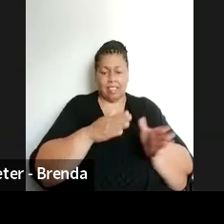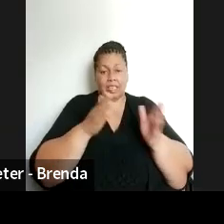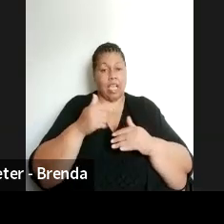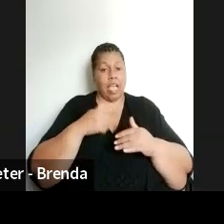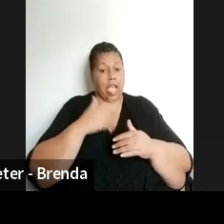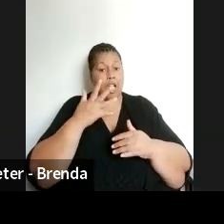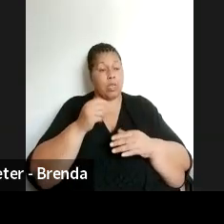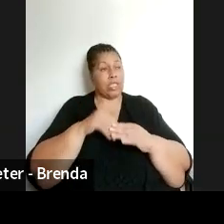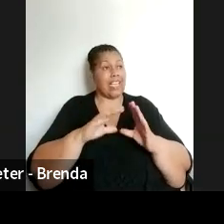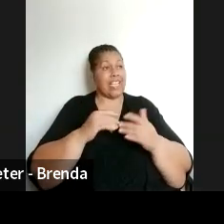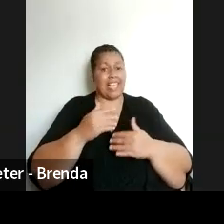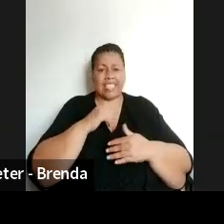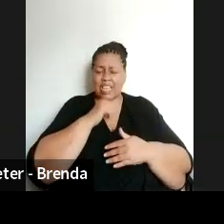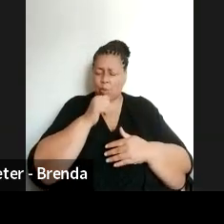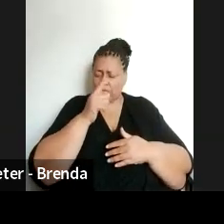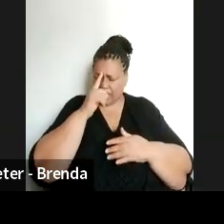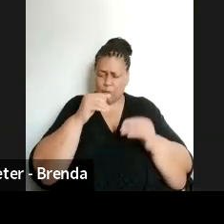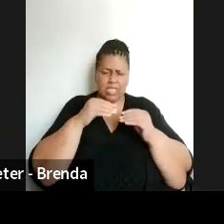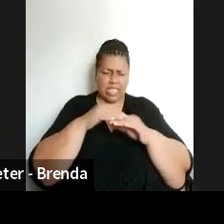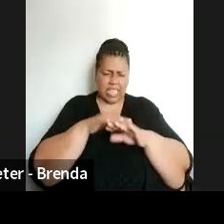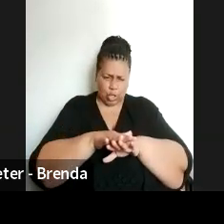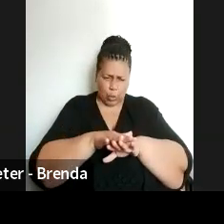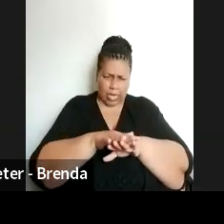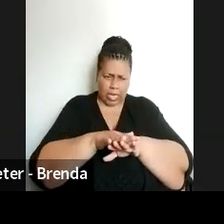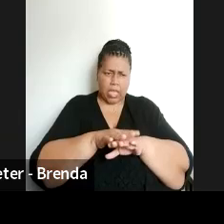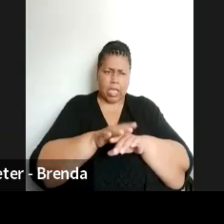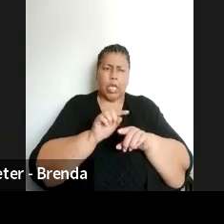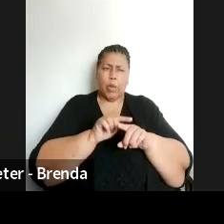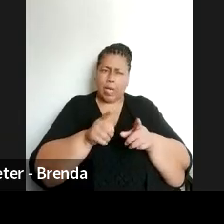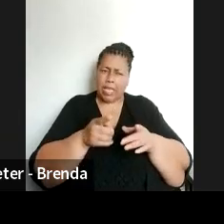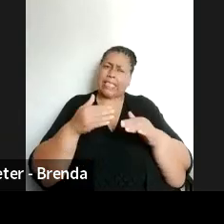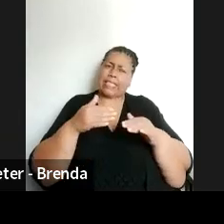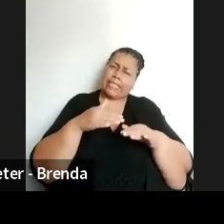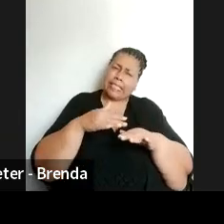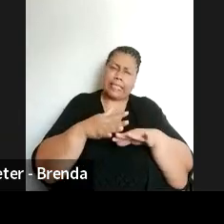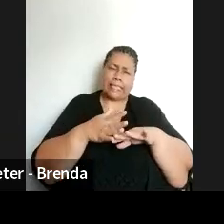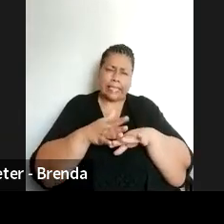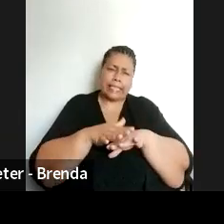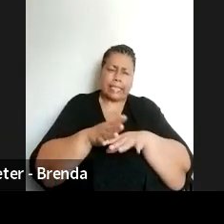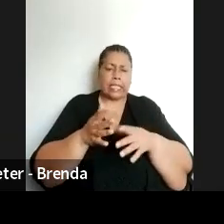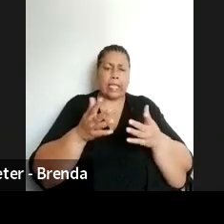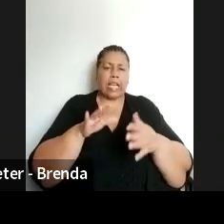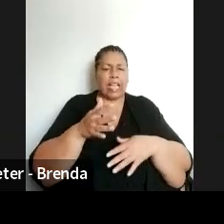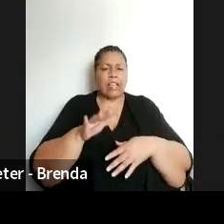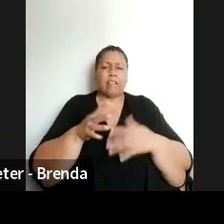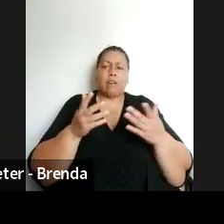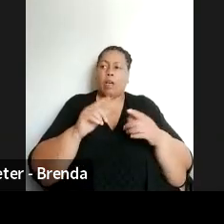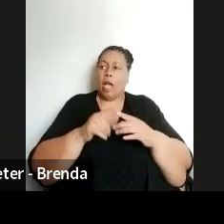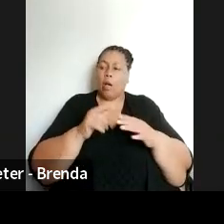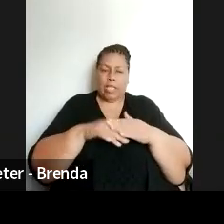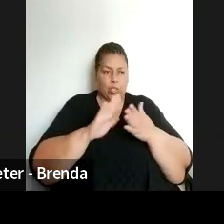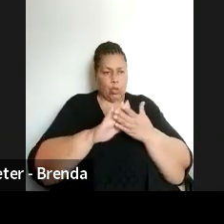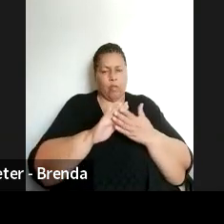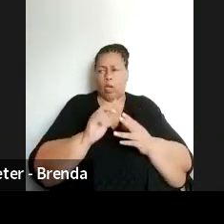don't think it was quite integrated, but it was in that direction. So when I was in school for a couple of